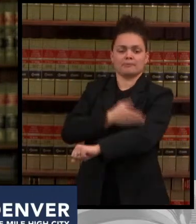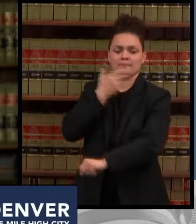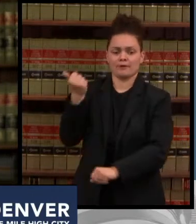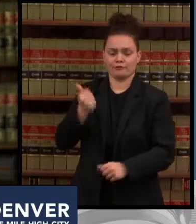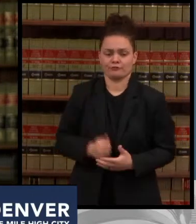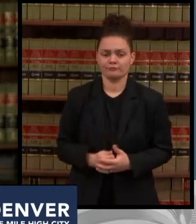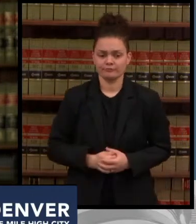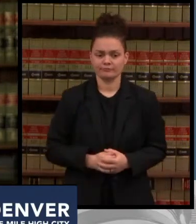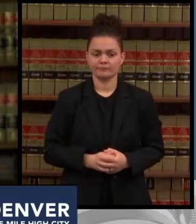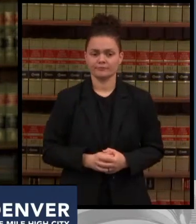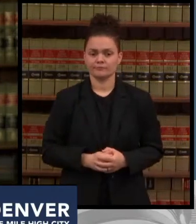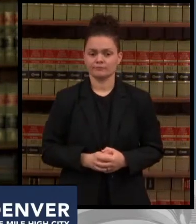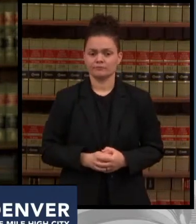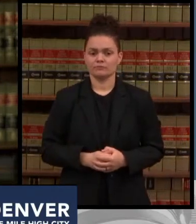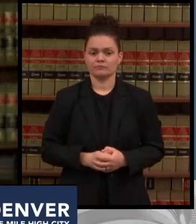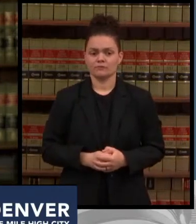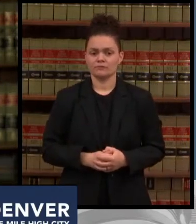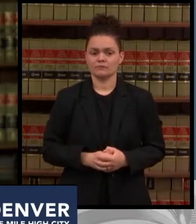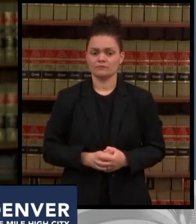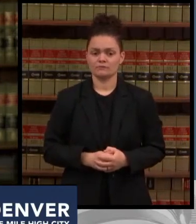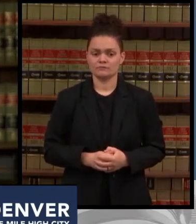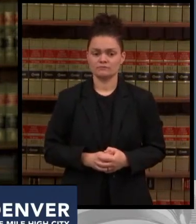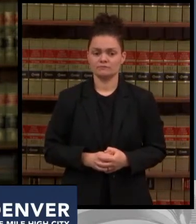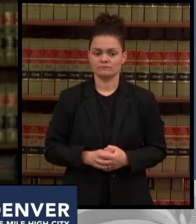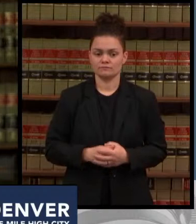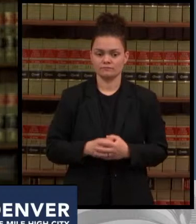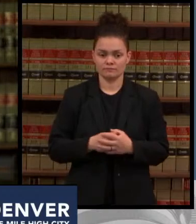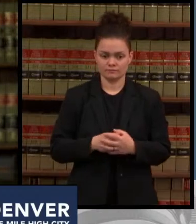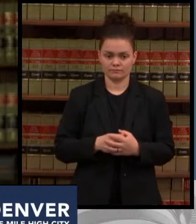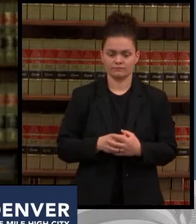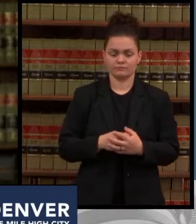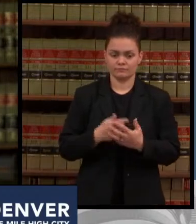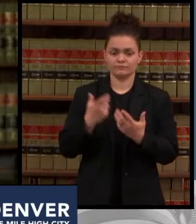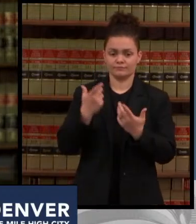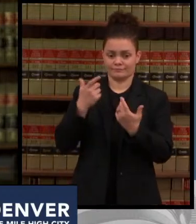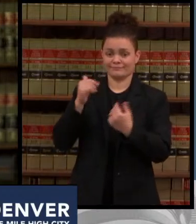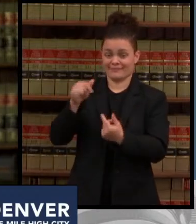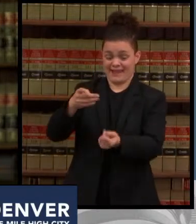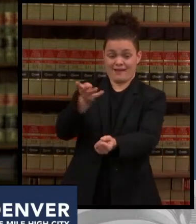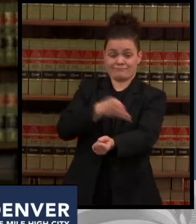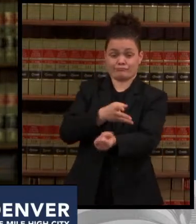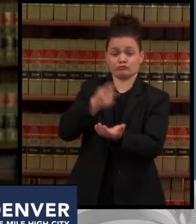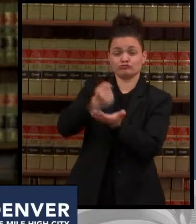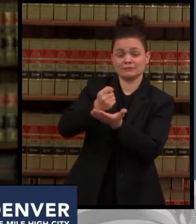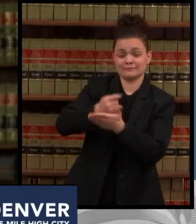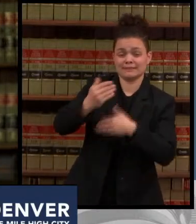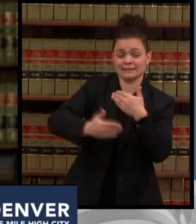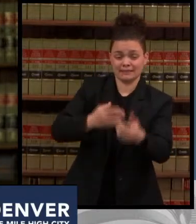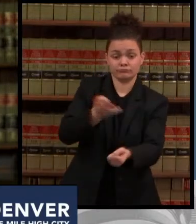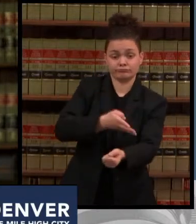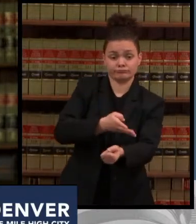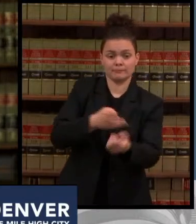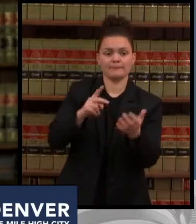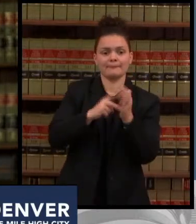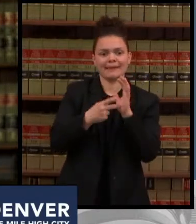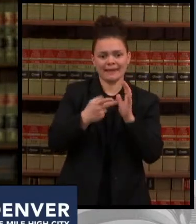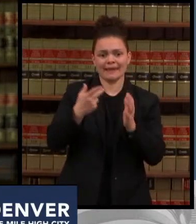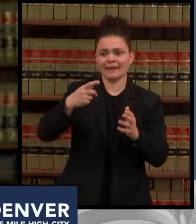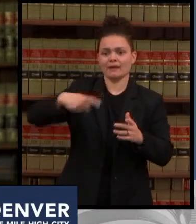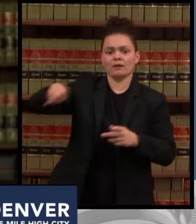doesn't look like we can. So as Dr. Comstock said, we really were faced with taking what I think is fairly described